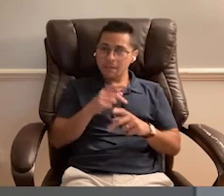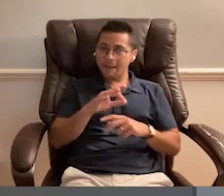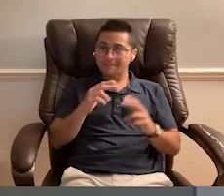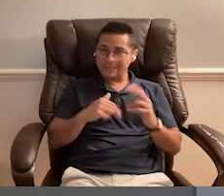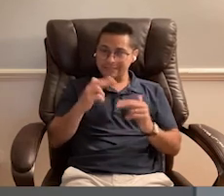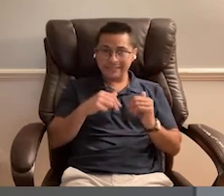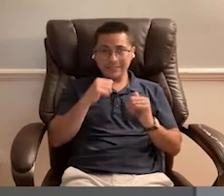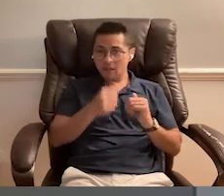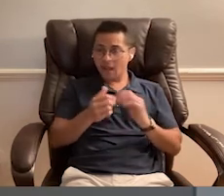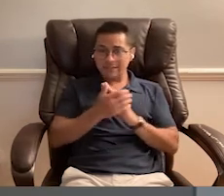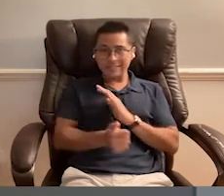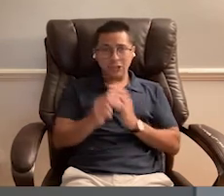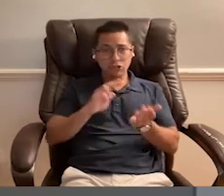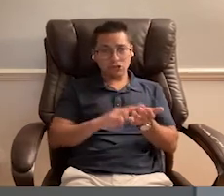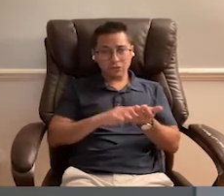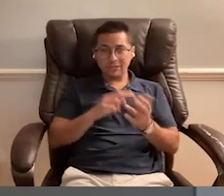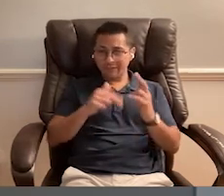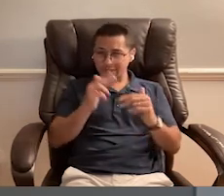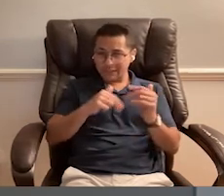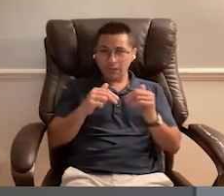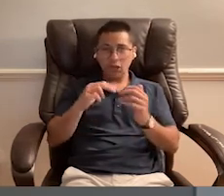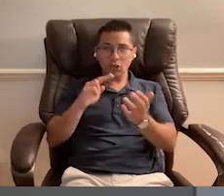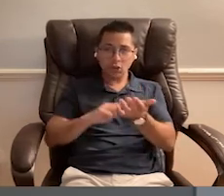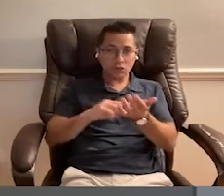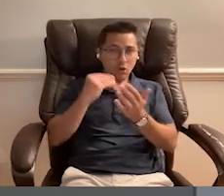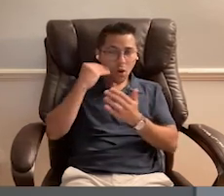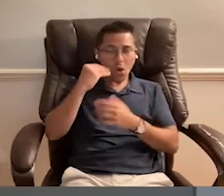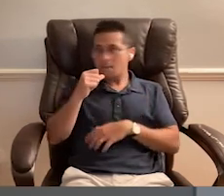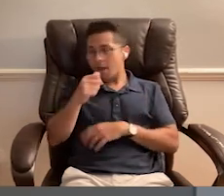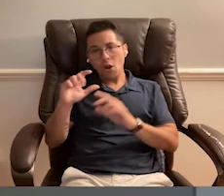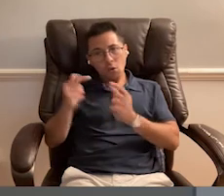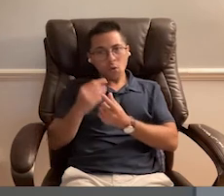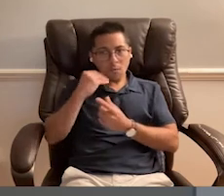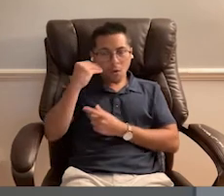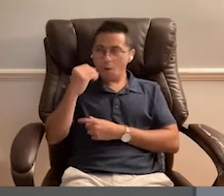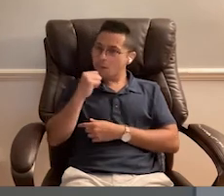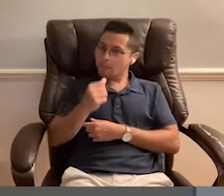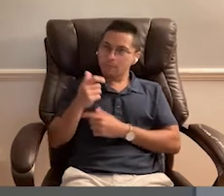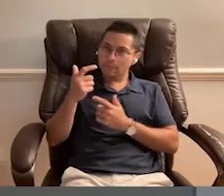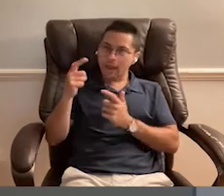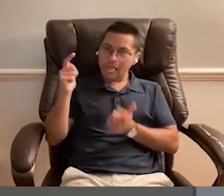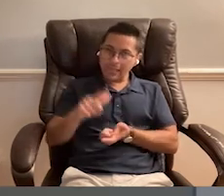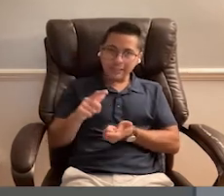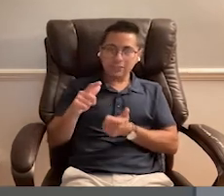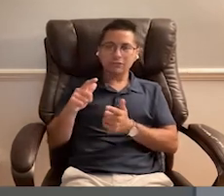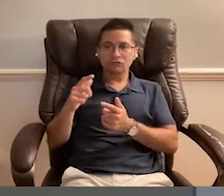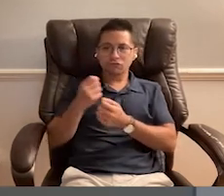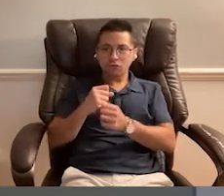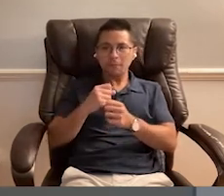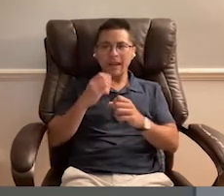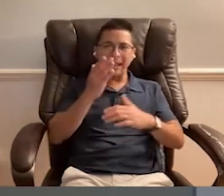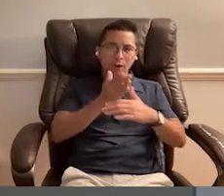is a type of facility that's not a skilled nursing facility or a nursing home, and not a group home, not